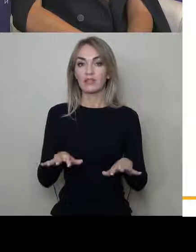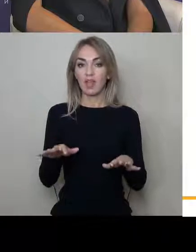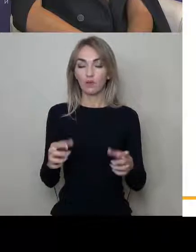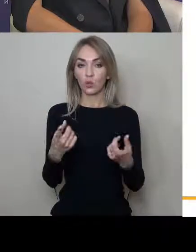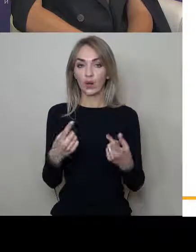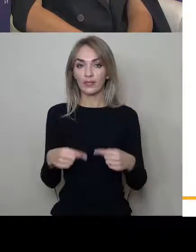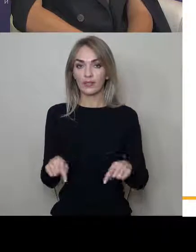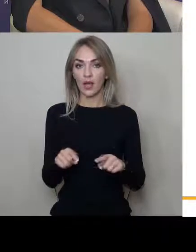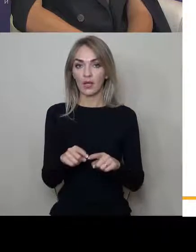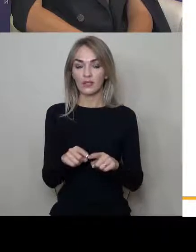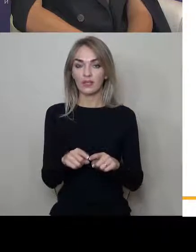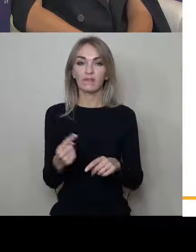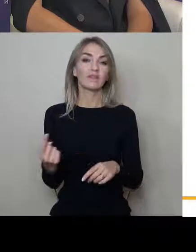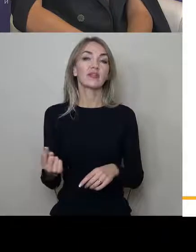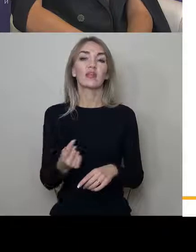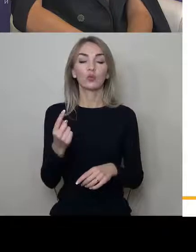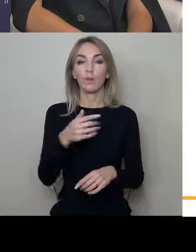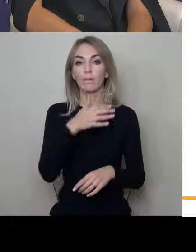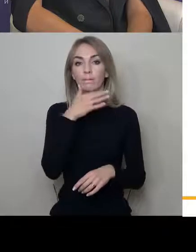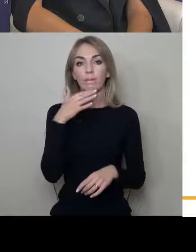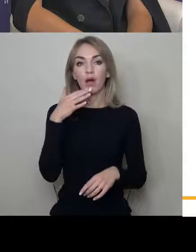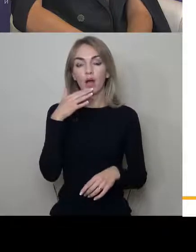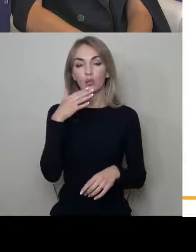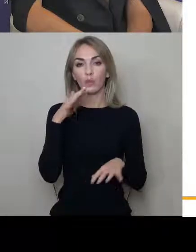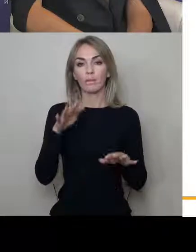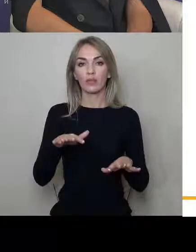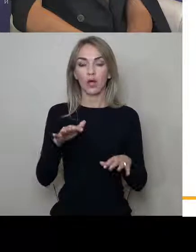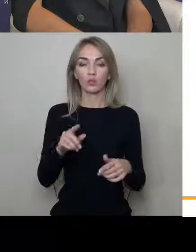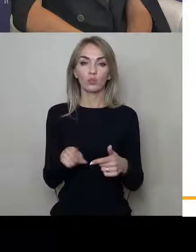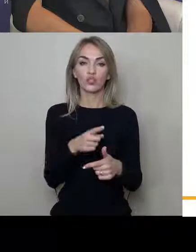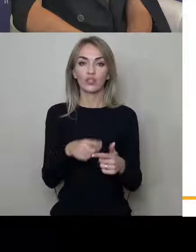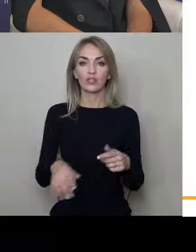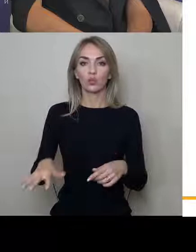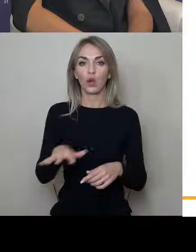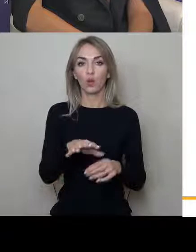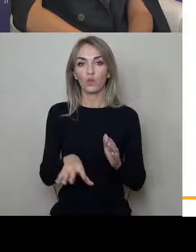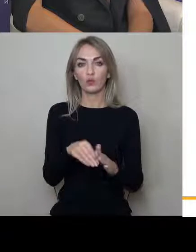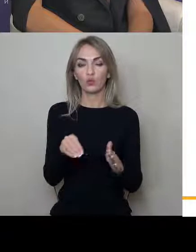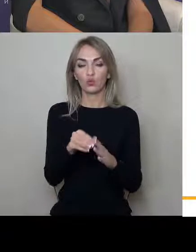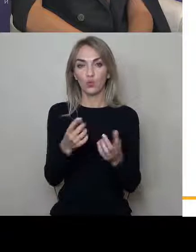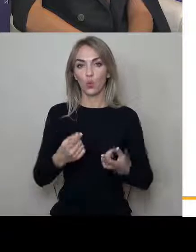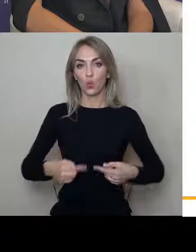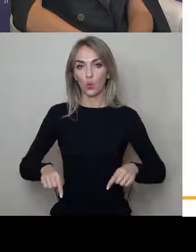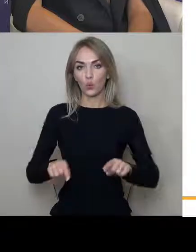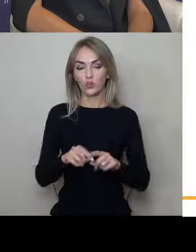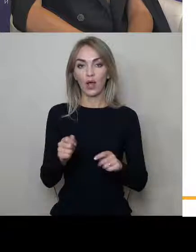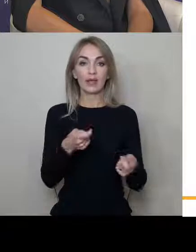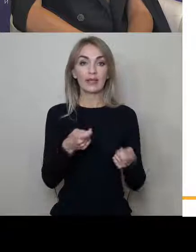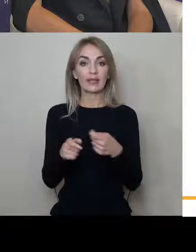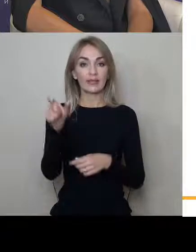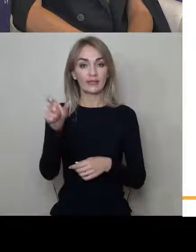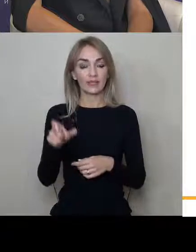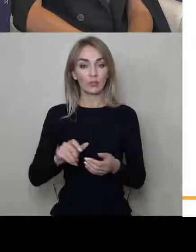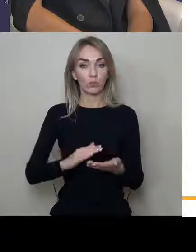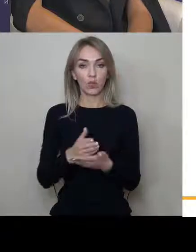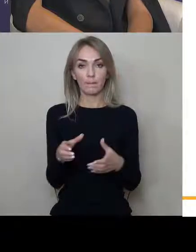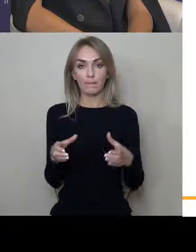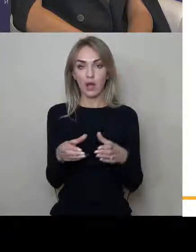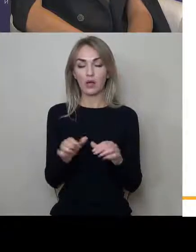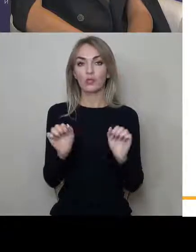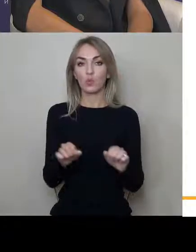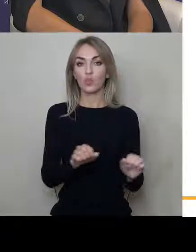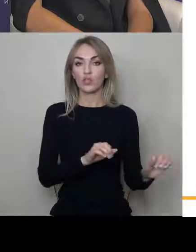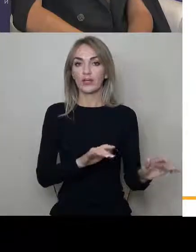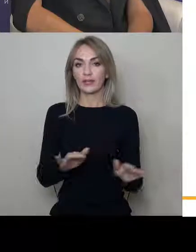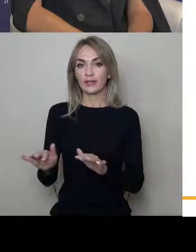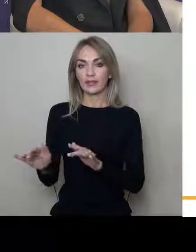In this case, the proxy could be the authorized person from the local authority in a single multi-mandate